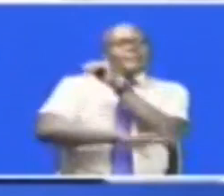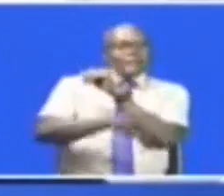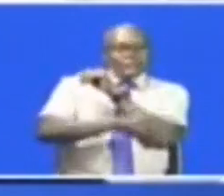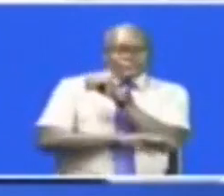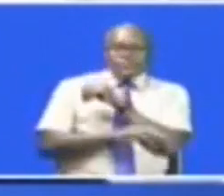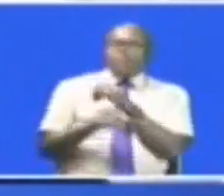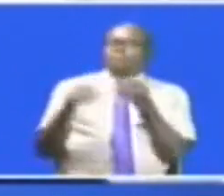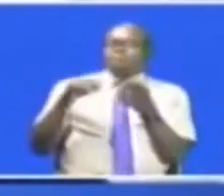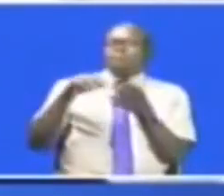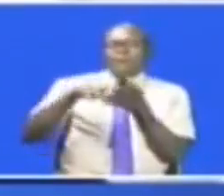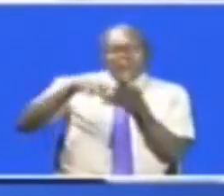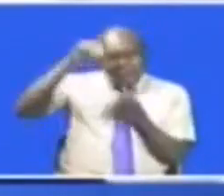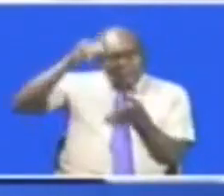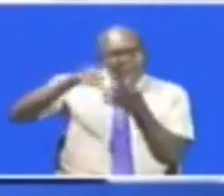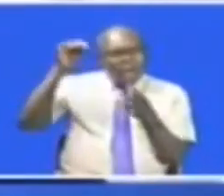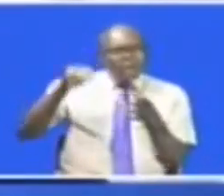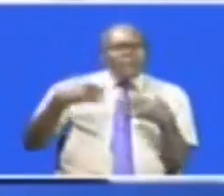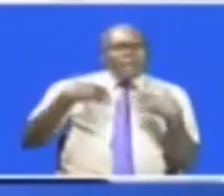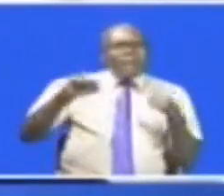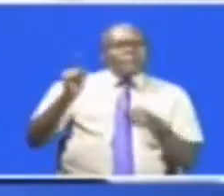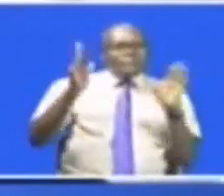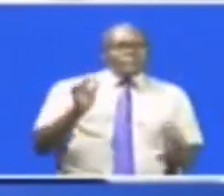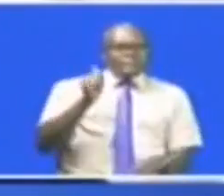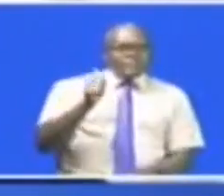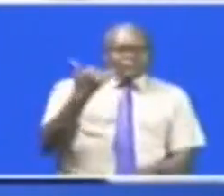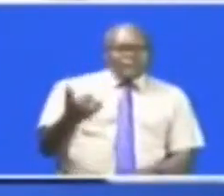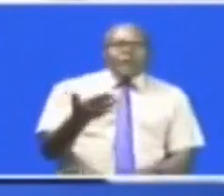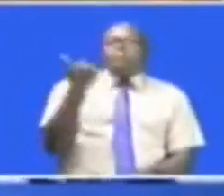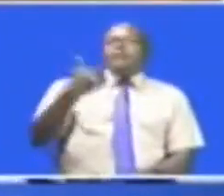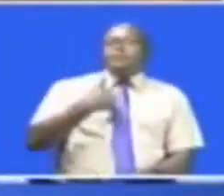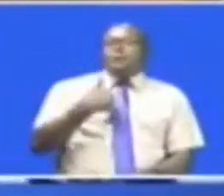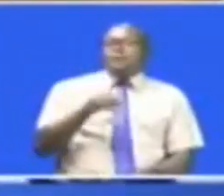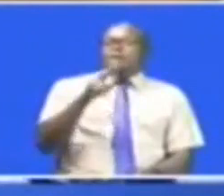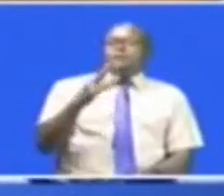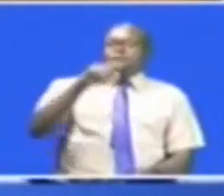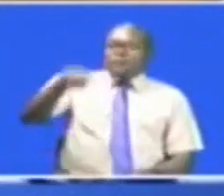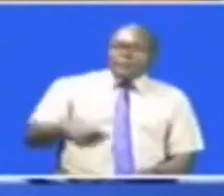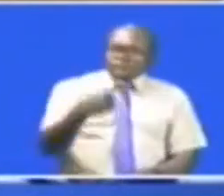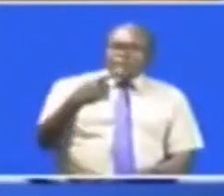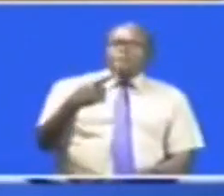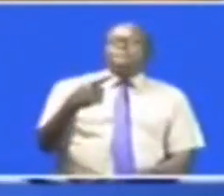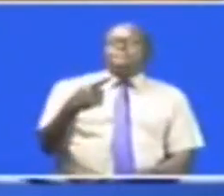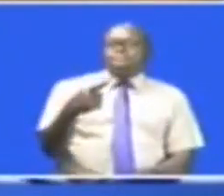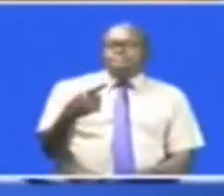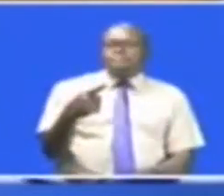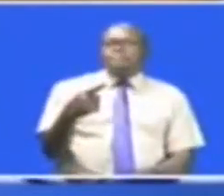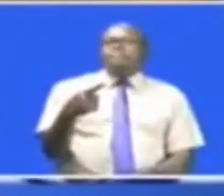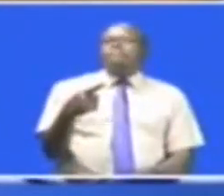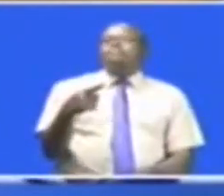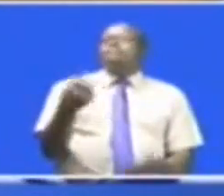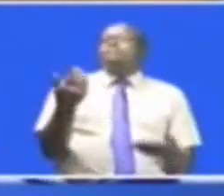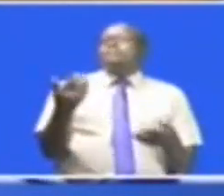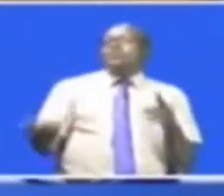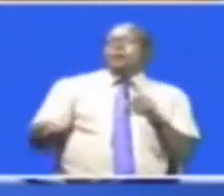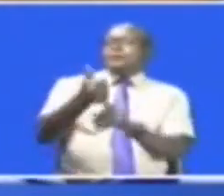According to the study done by the Ministry of Health itself, by now we should be having 24,000 clinic officers to